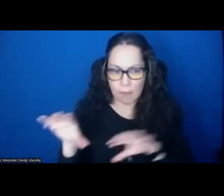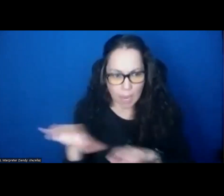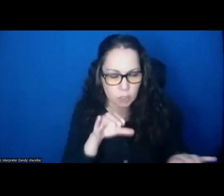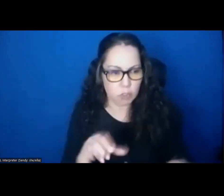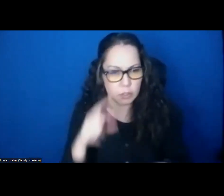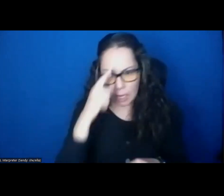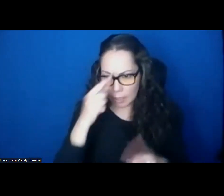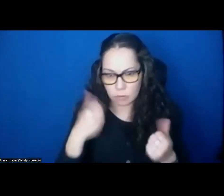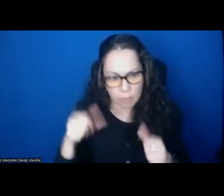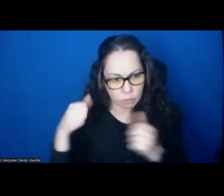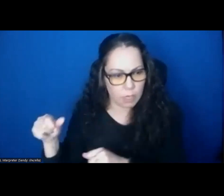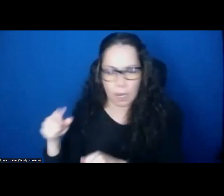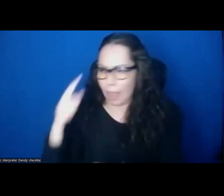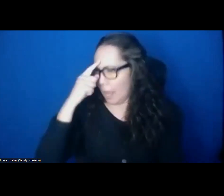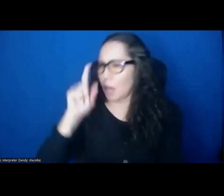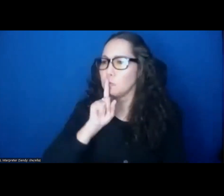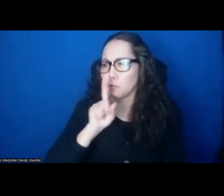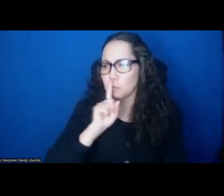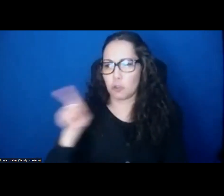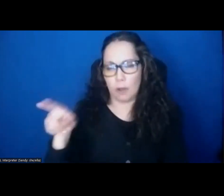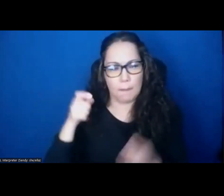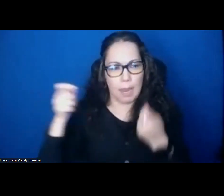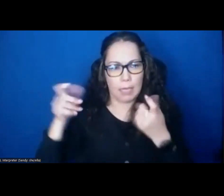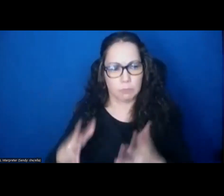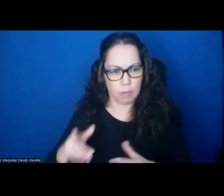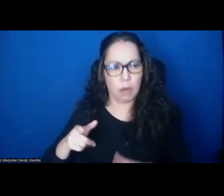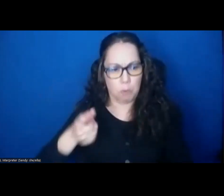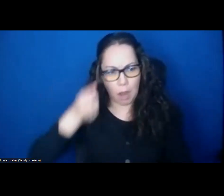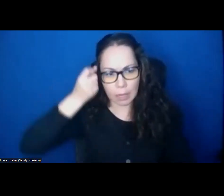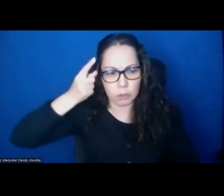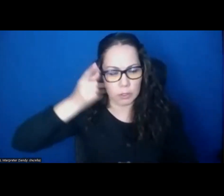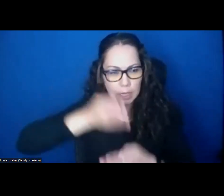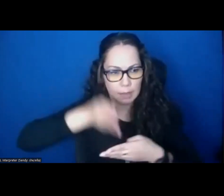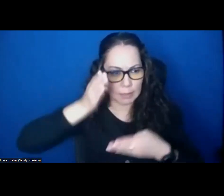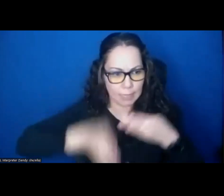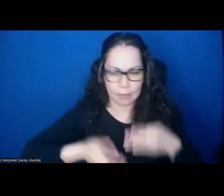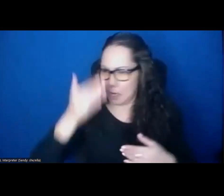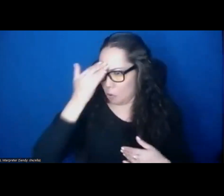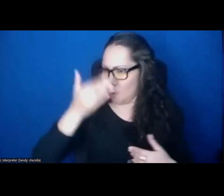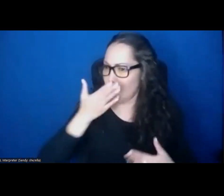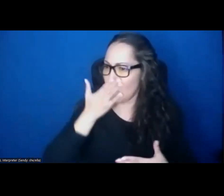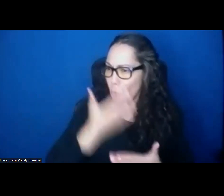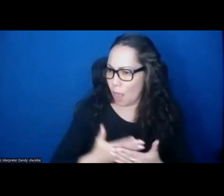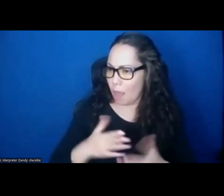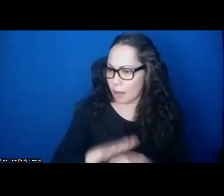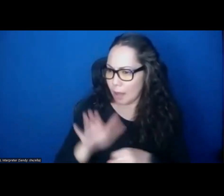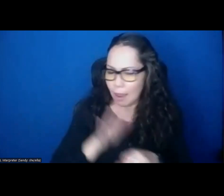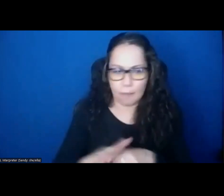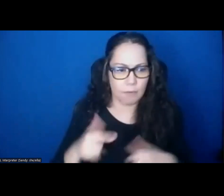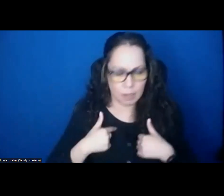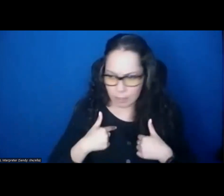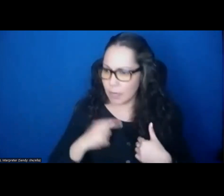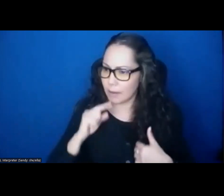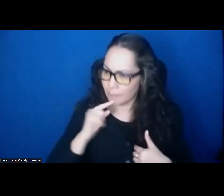management would understand the importance of allowing me in. And by now they should know me well enough to trust that I take infection control